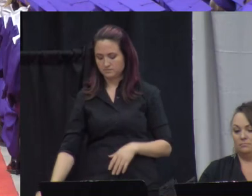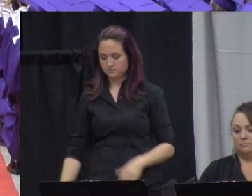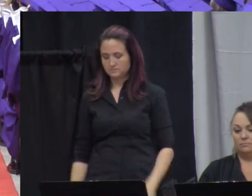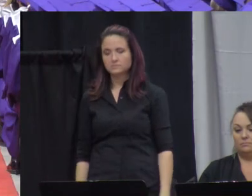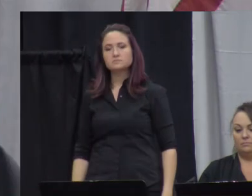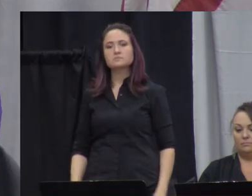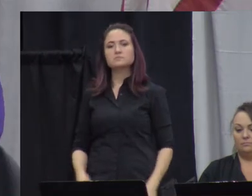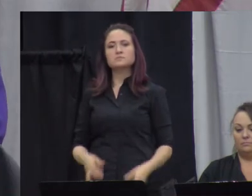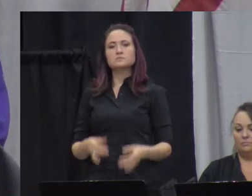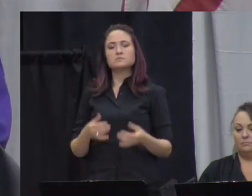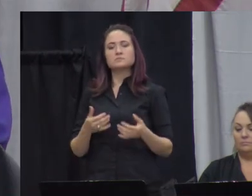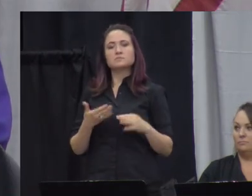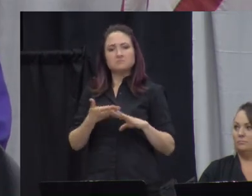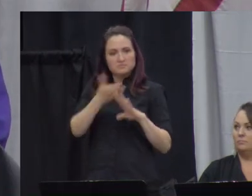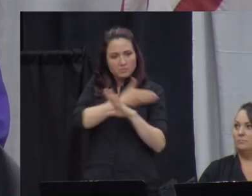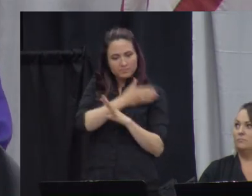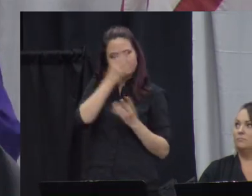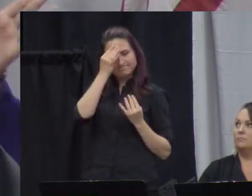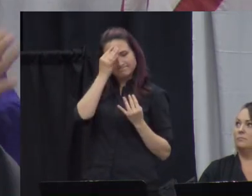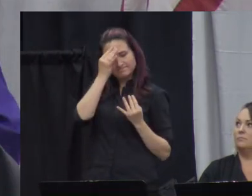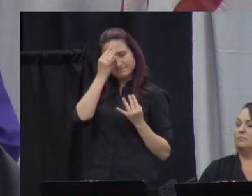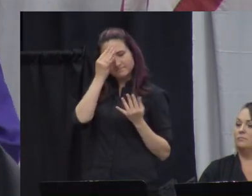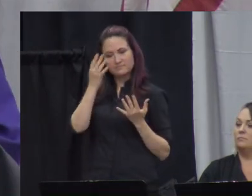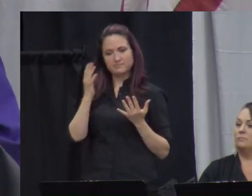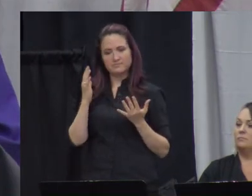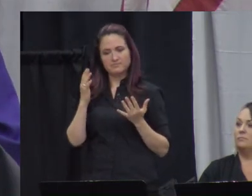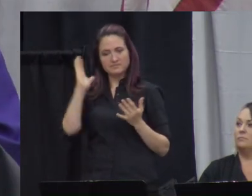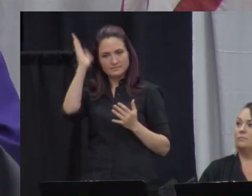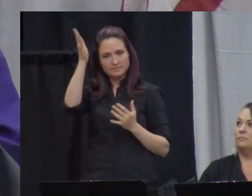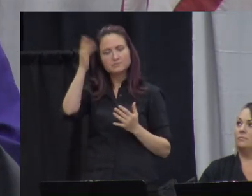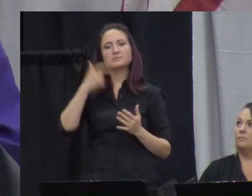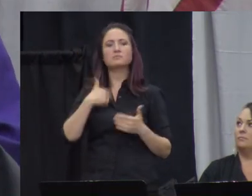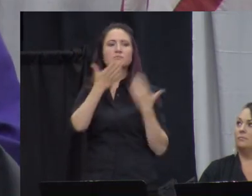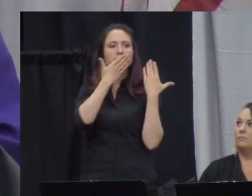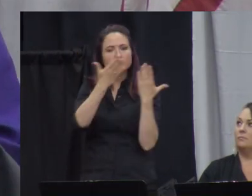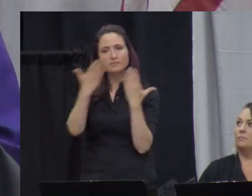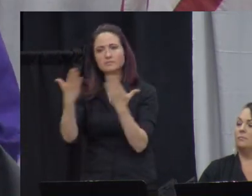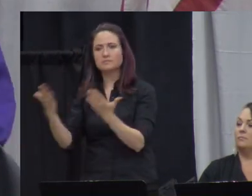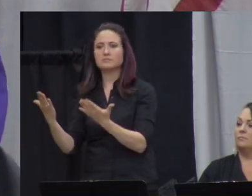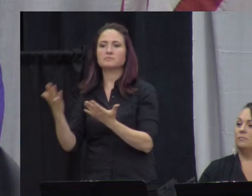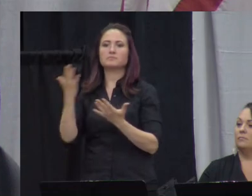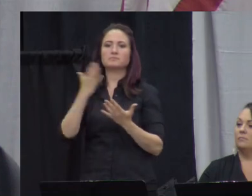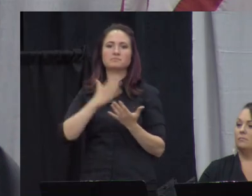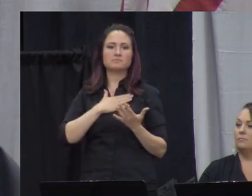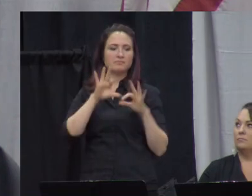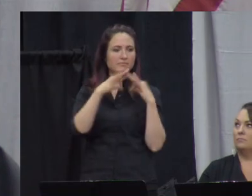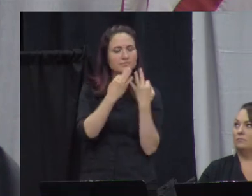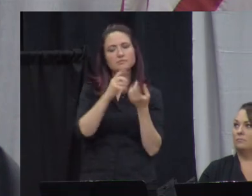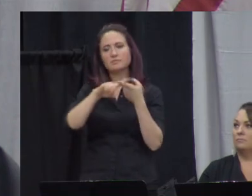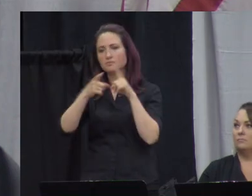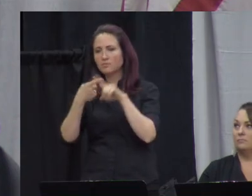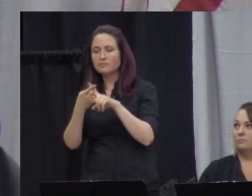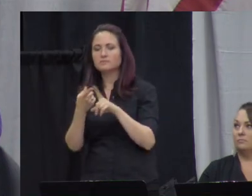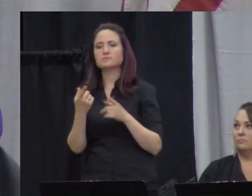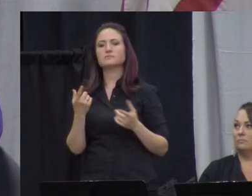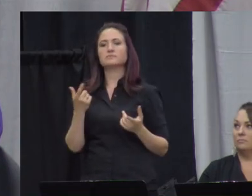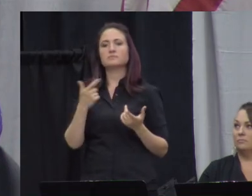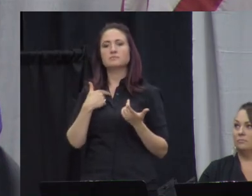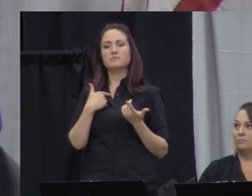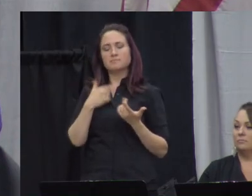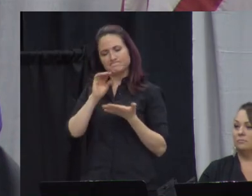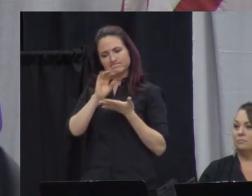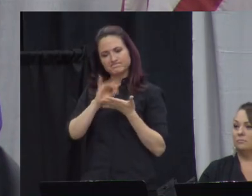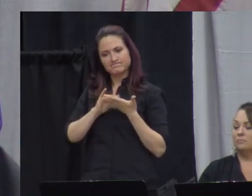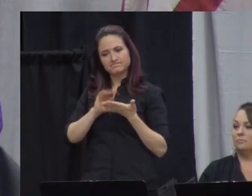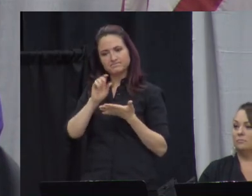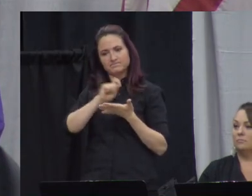Before I give my speech, I would like to give thanks to my family, my friends, and faculty that helped me be here. I had no idea what I wanted to talk about today, so